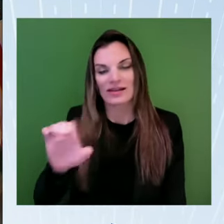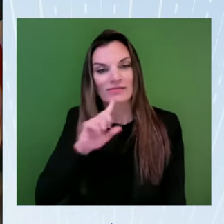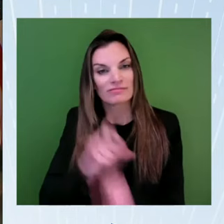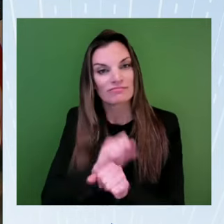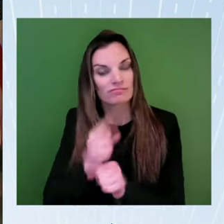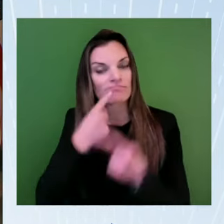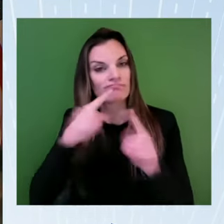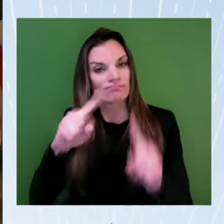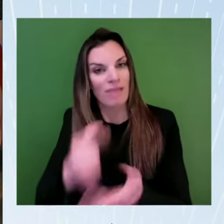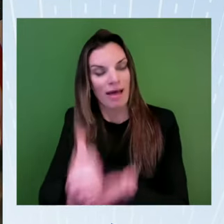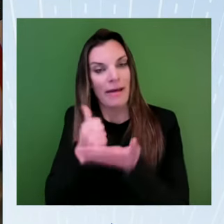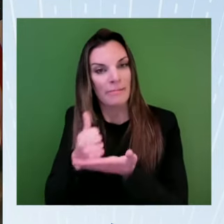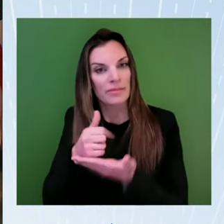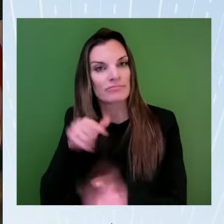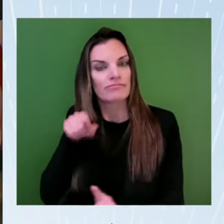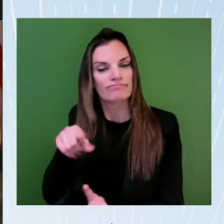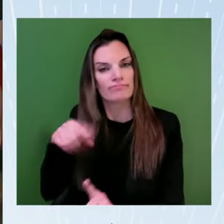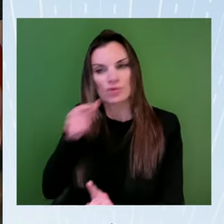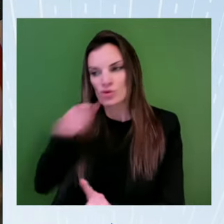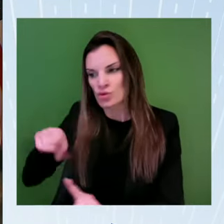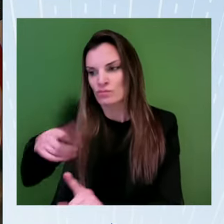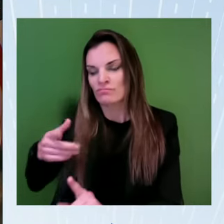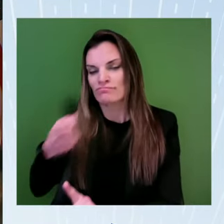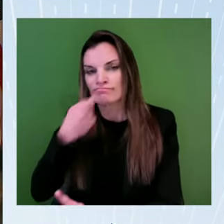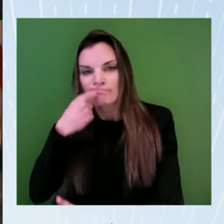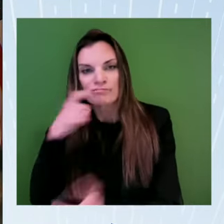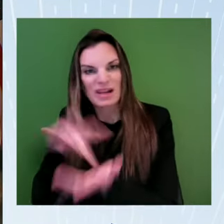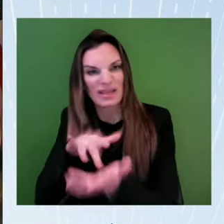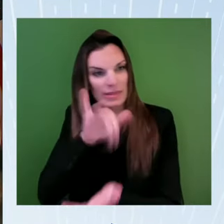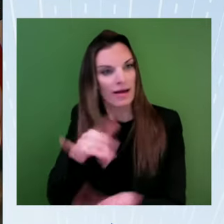years. Some have opposed